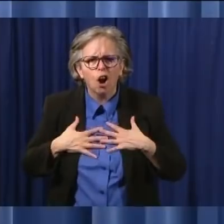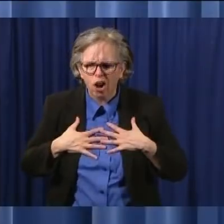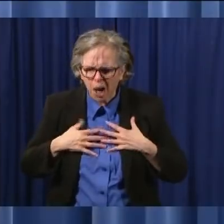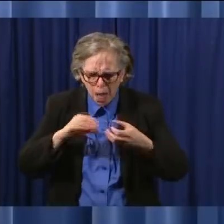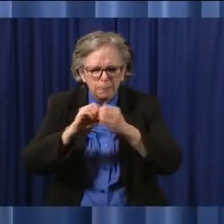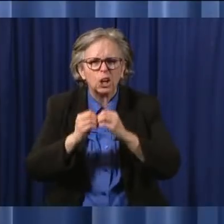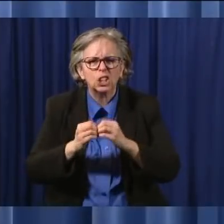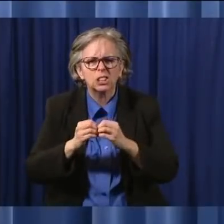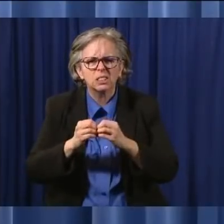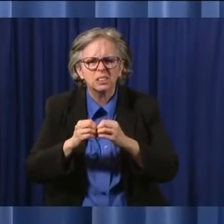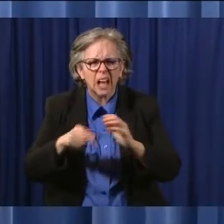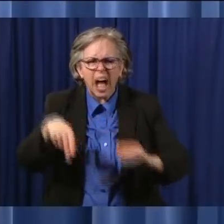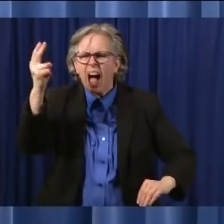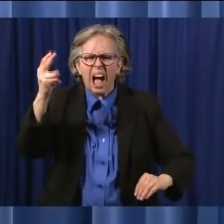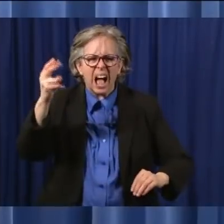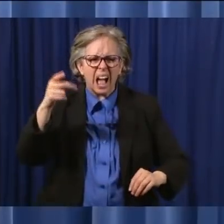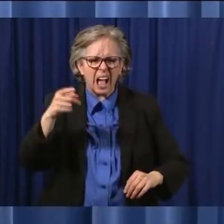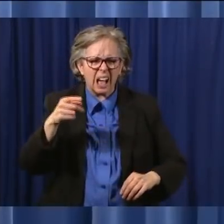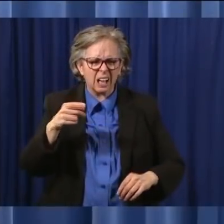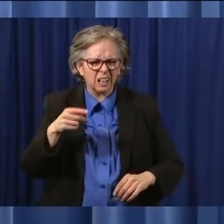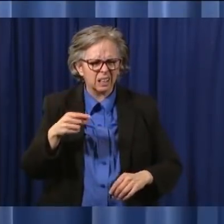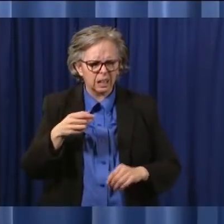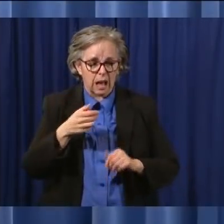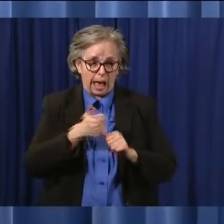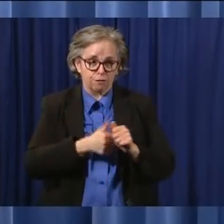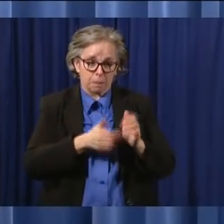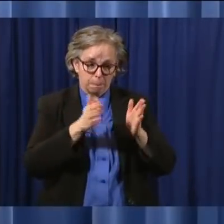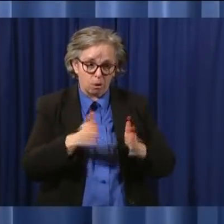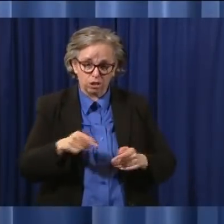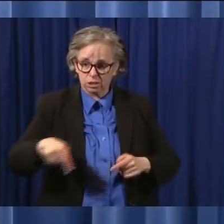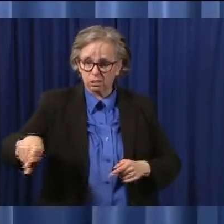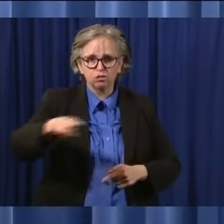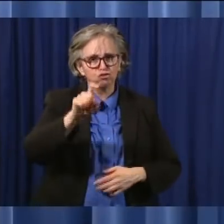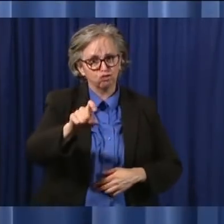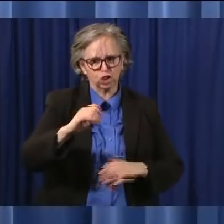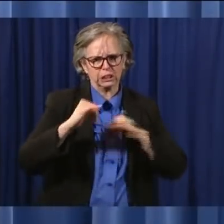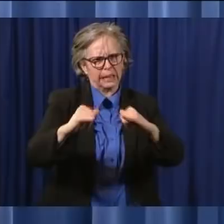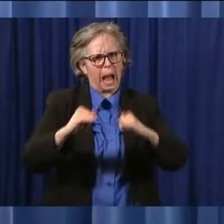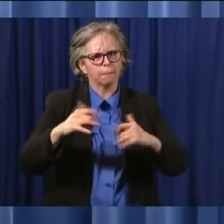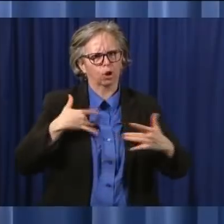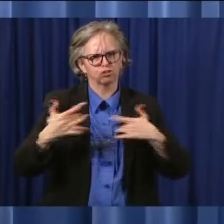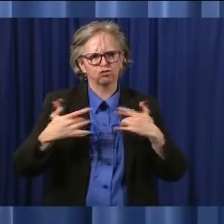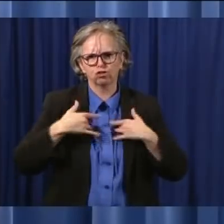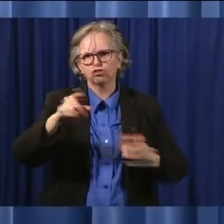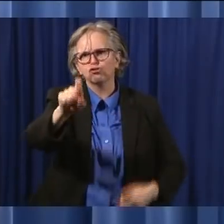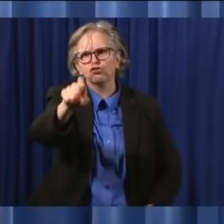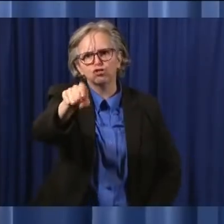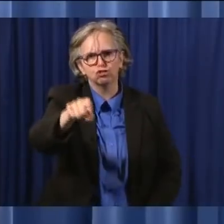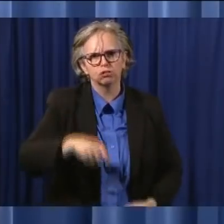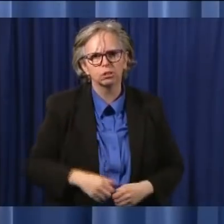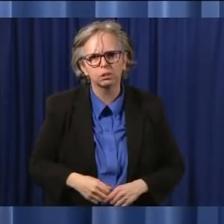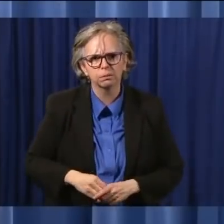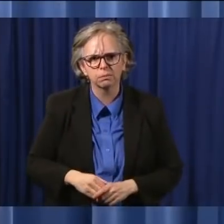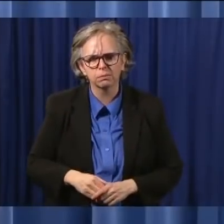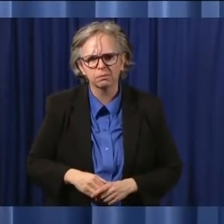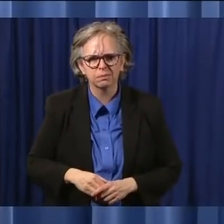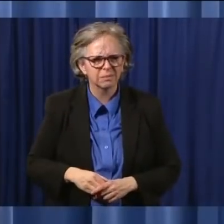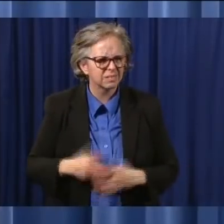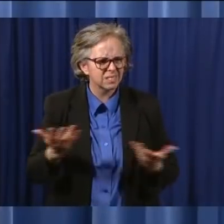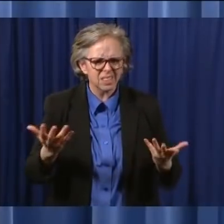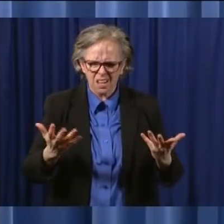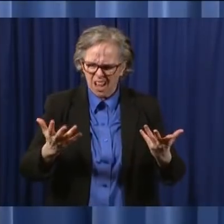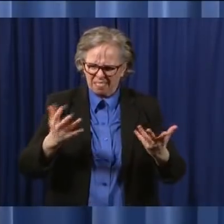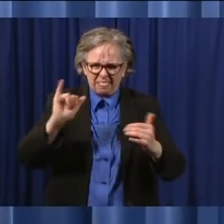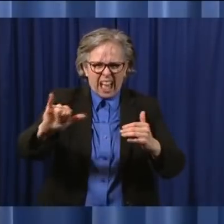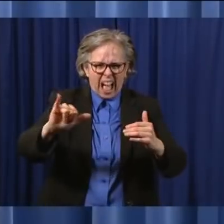should concern every single Ohioan. When we see something disproportionately